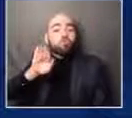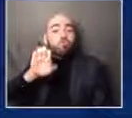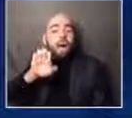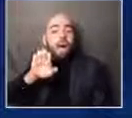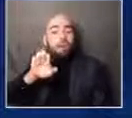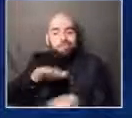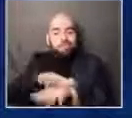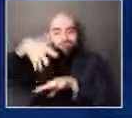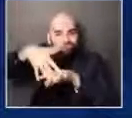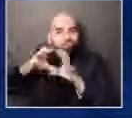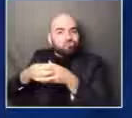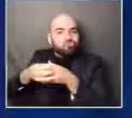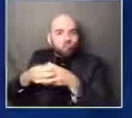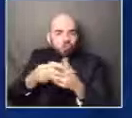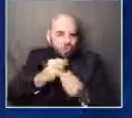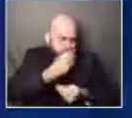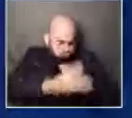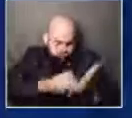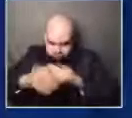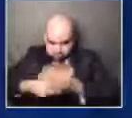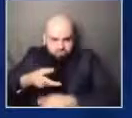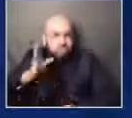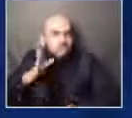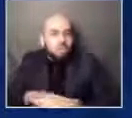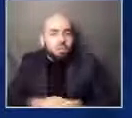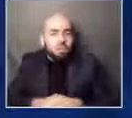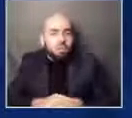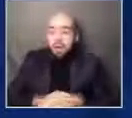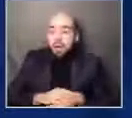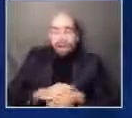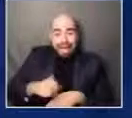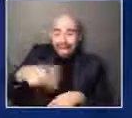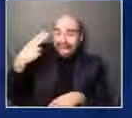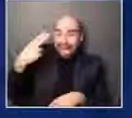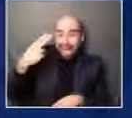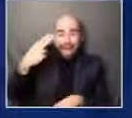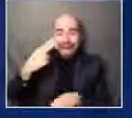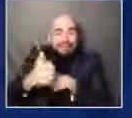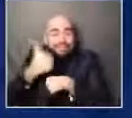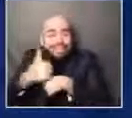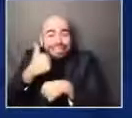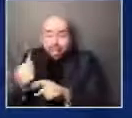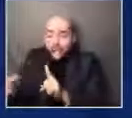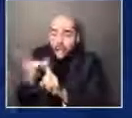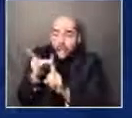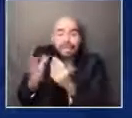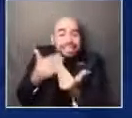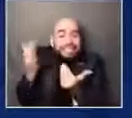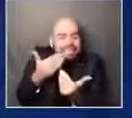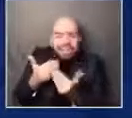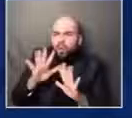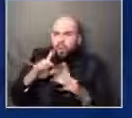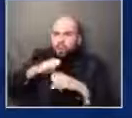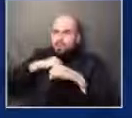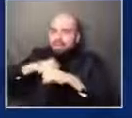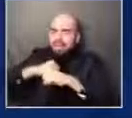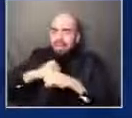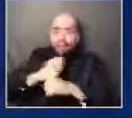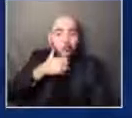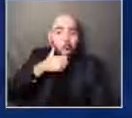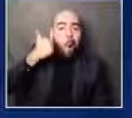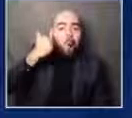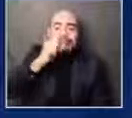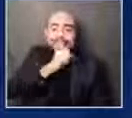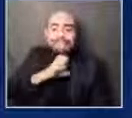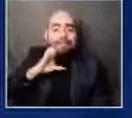protect vulnerable populations who are at risk, most at risk from this virus, older Americans and those with pre-existing conditions.